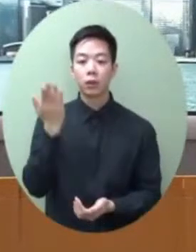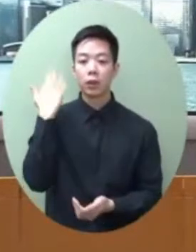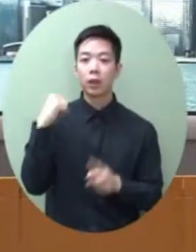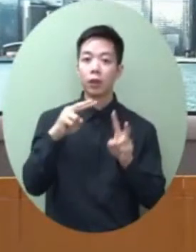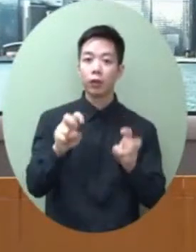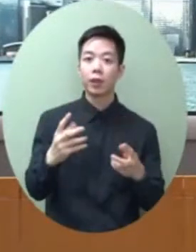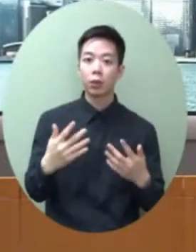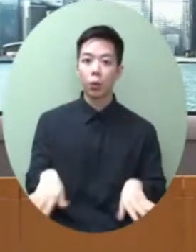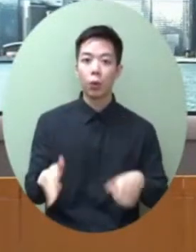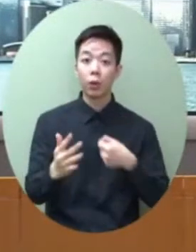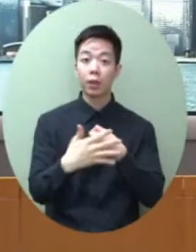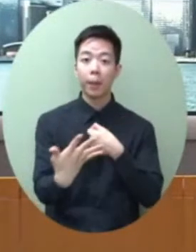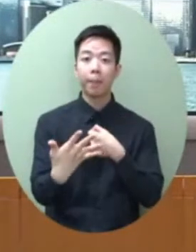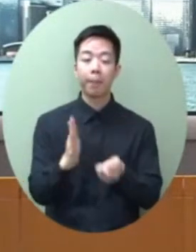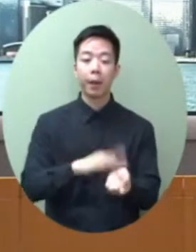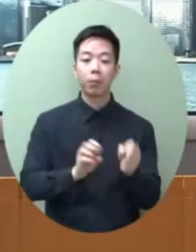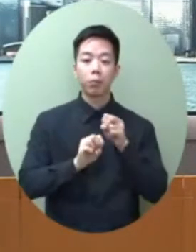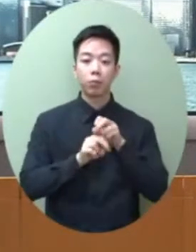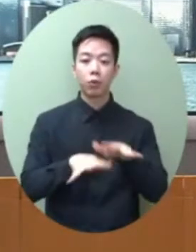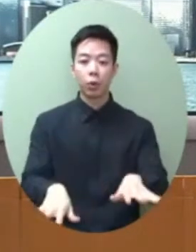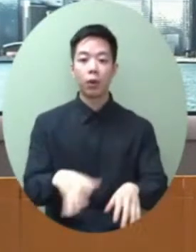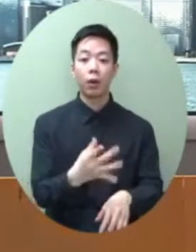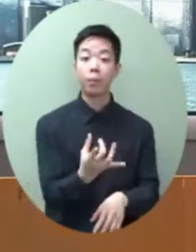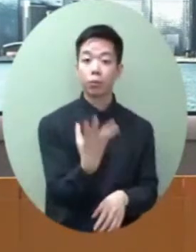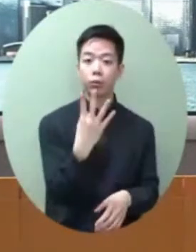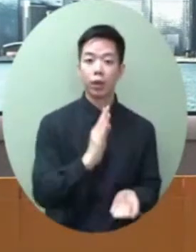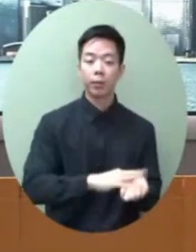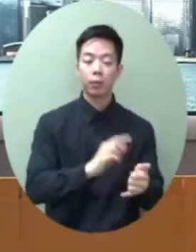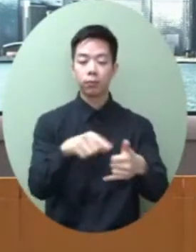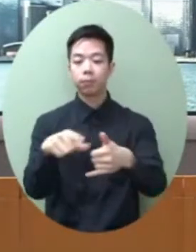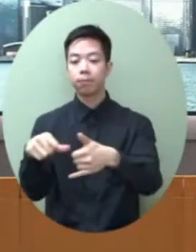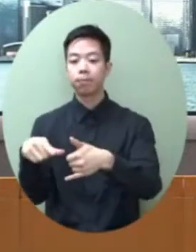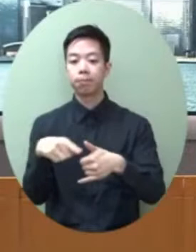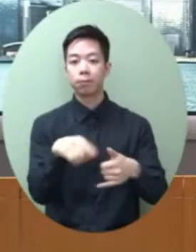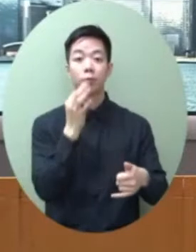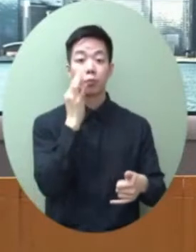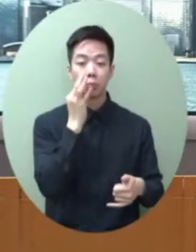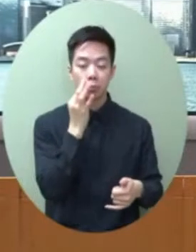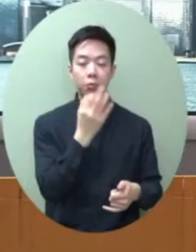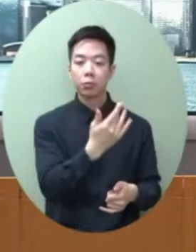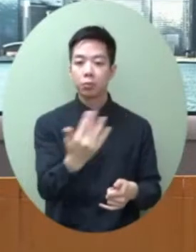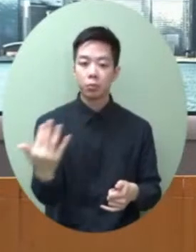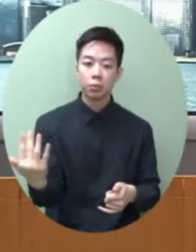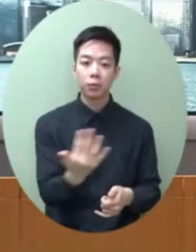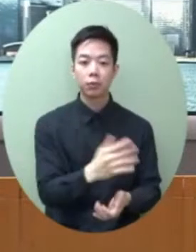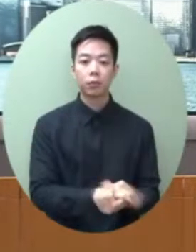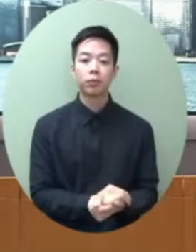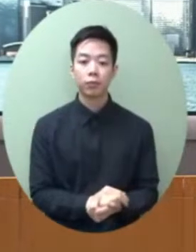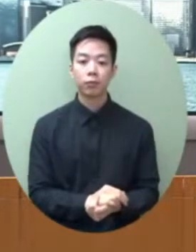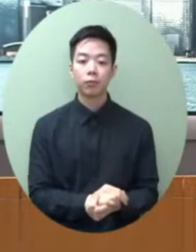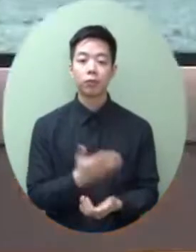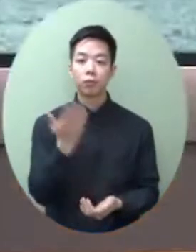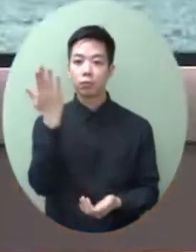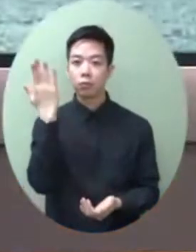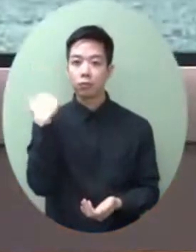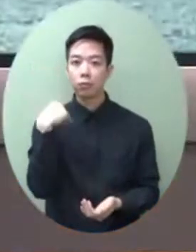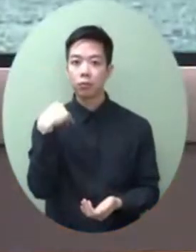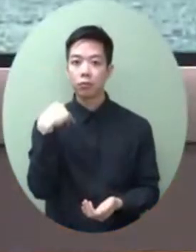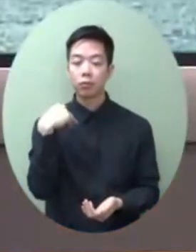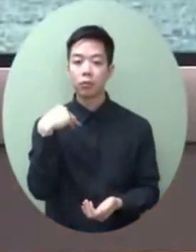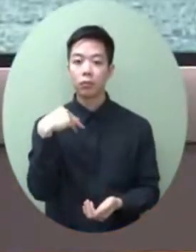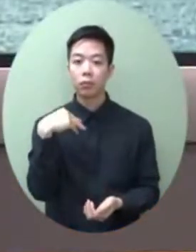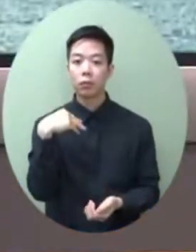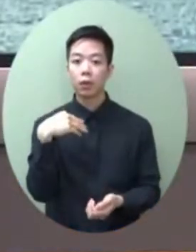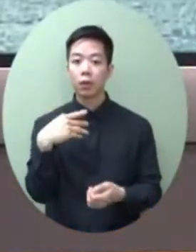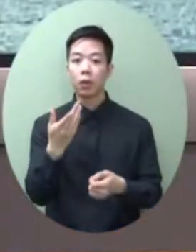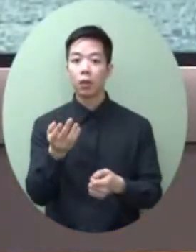We did an analysis earlier on the fifth wave, the local cases, and the age distribution.